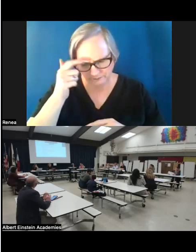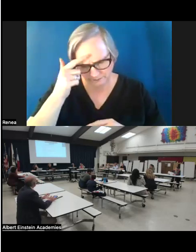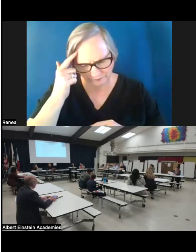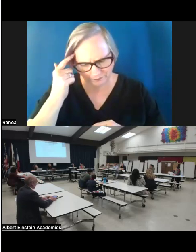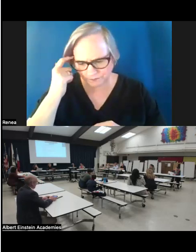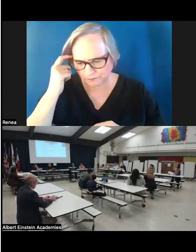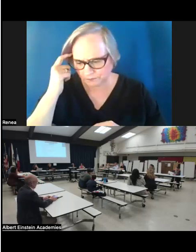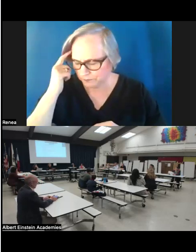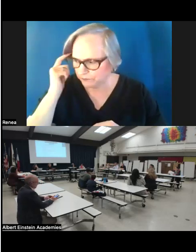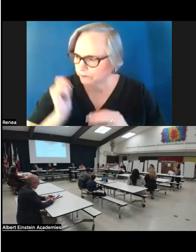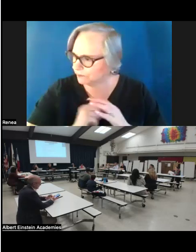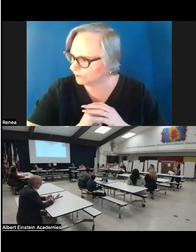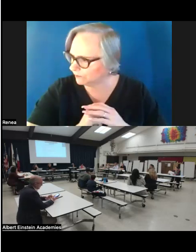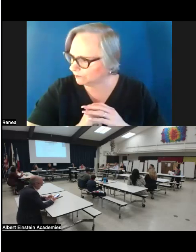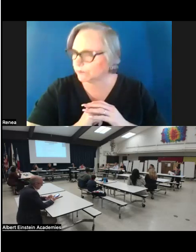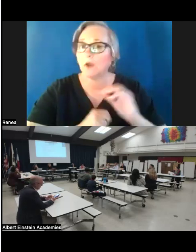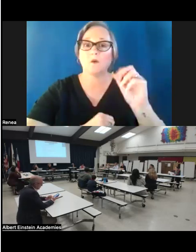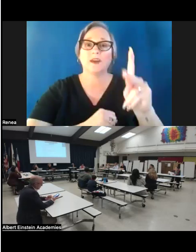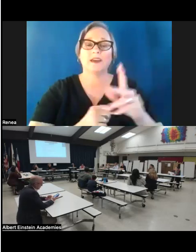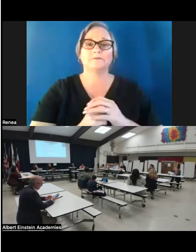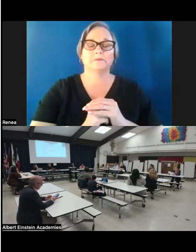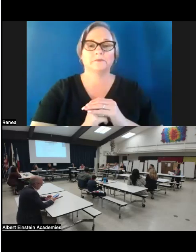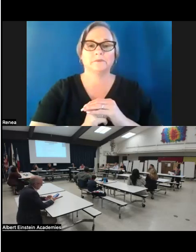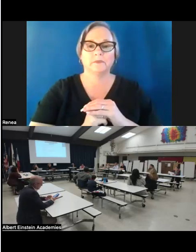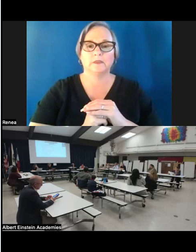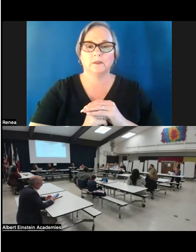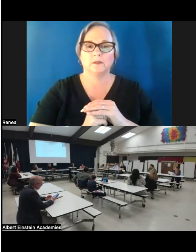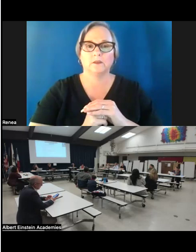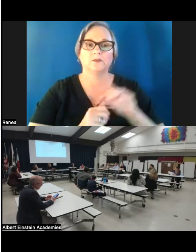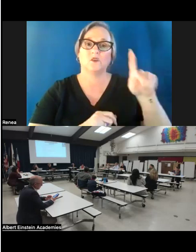Okay. So this is the part we're voting on.